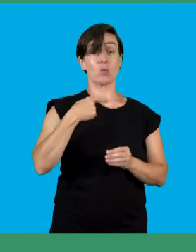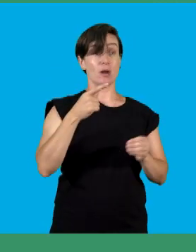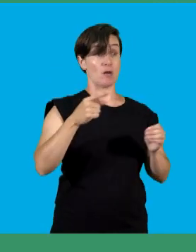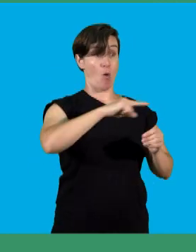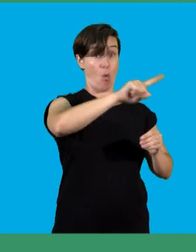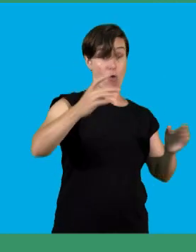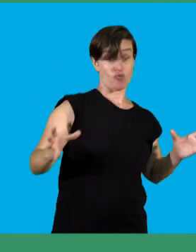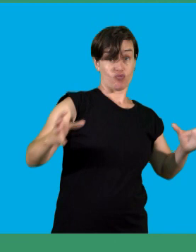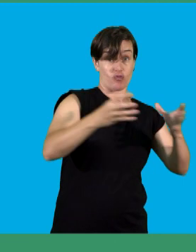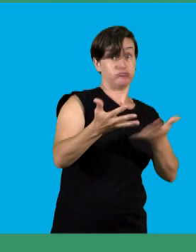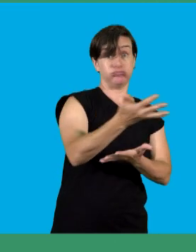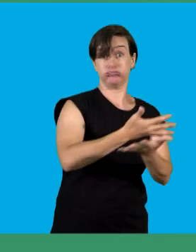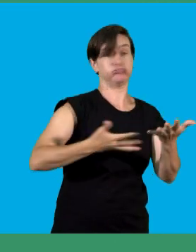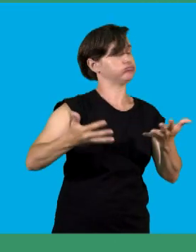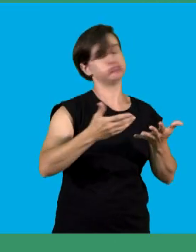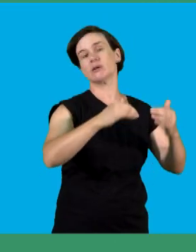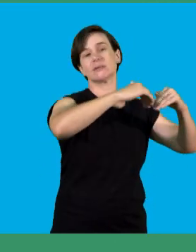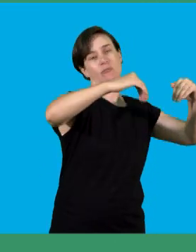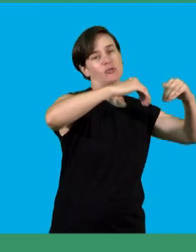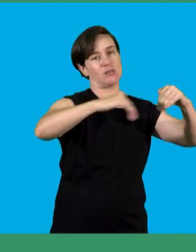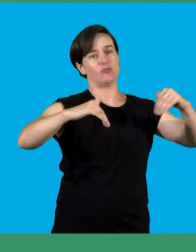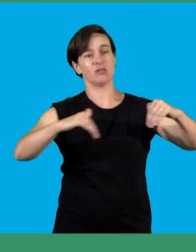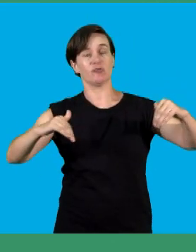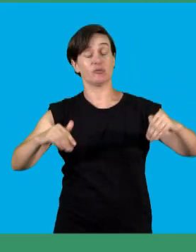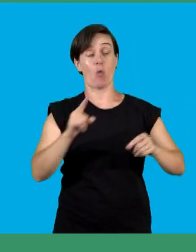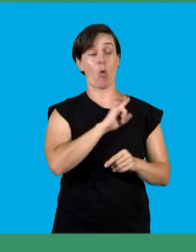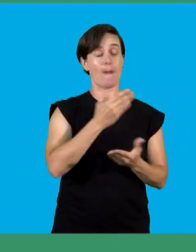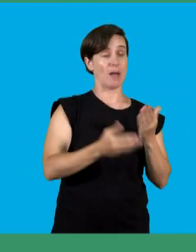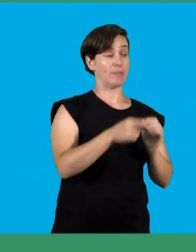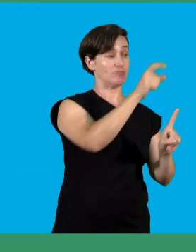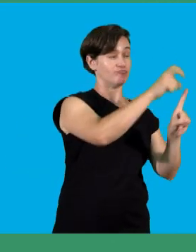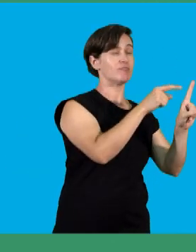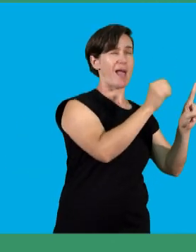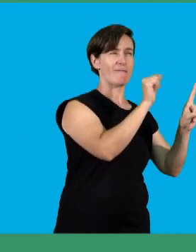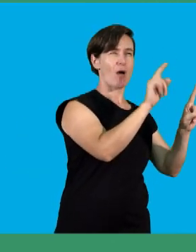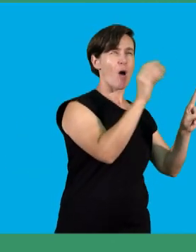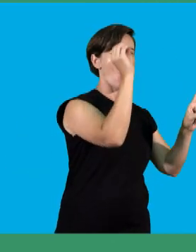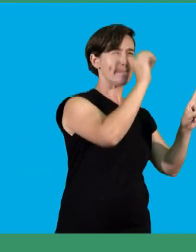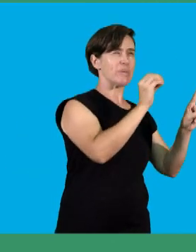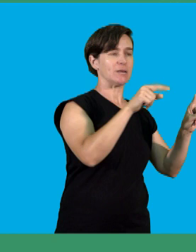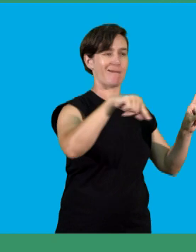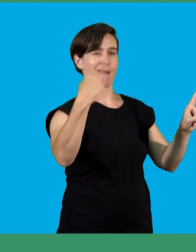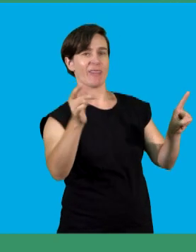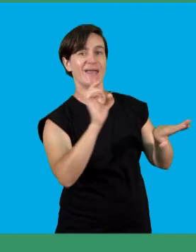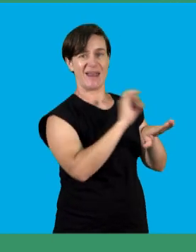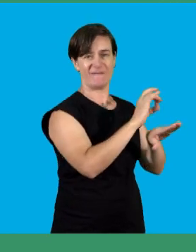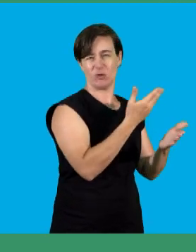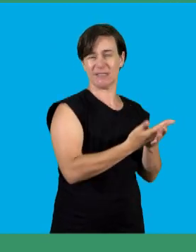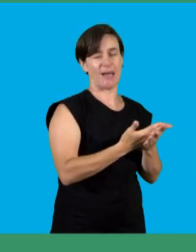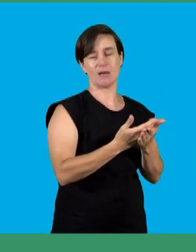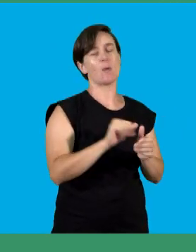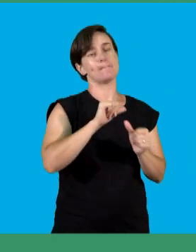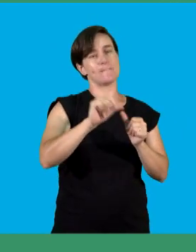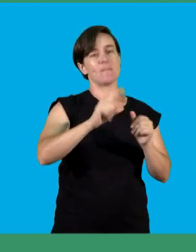not influenced by other experts taking part in the process. So here, the nicest thing or the positive about